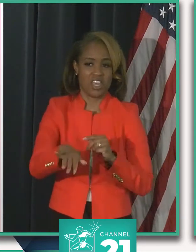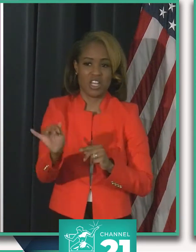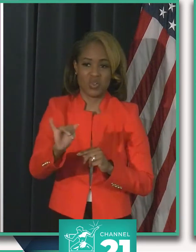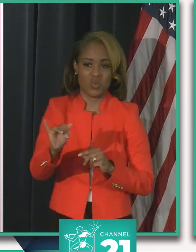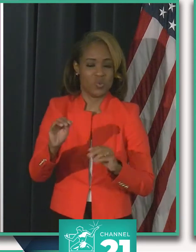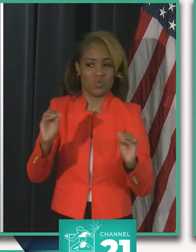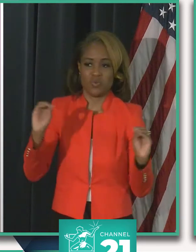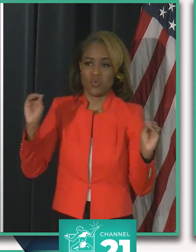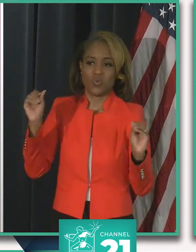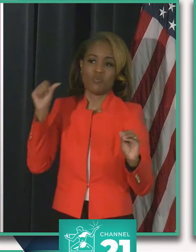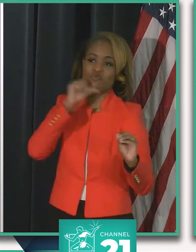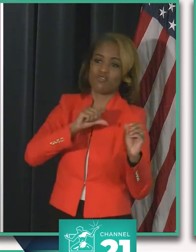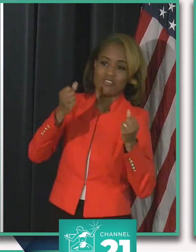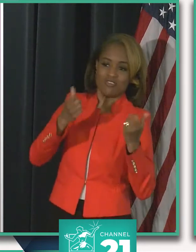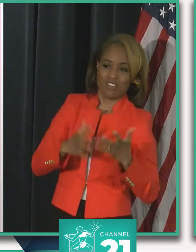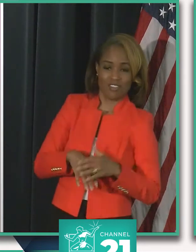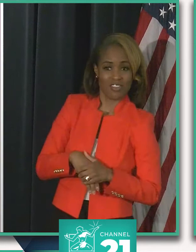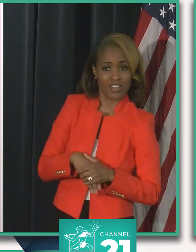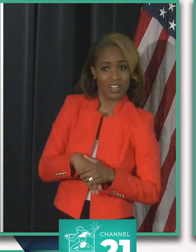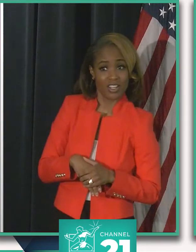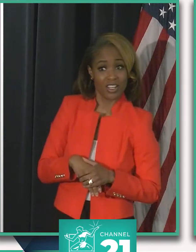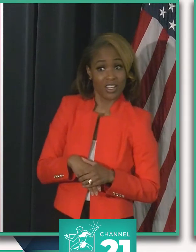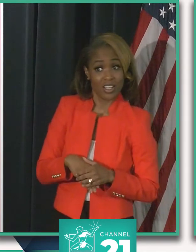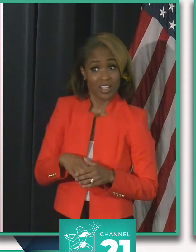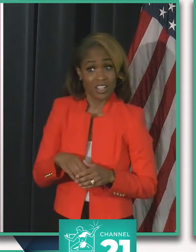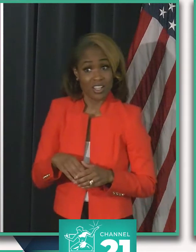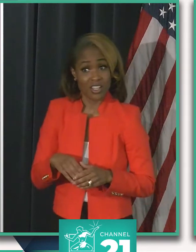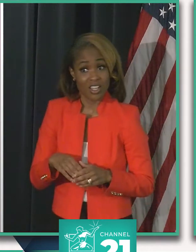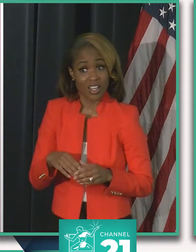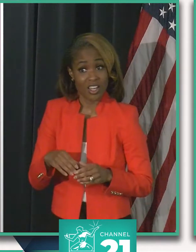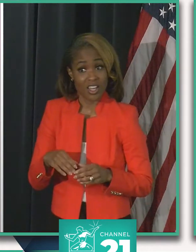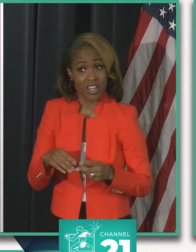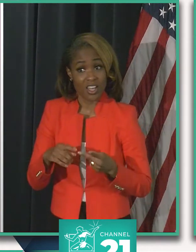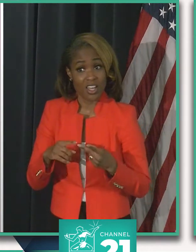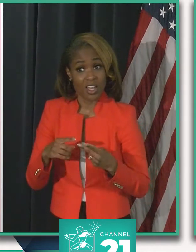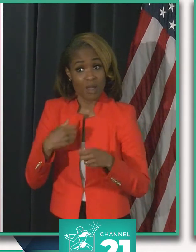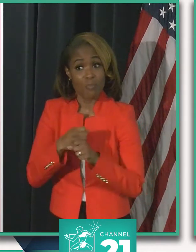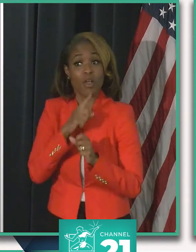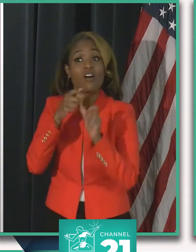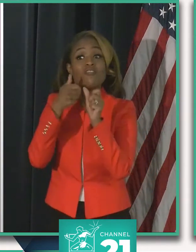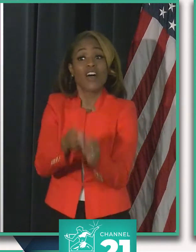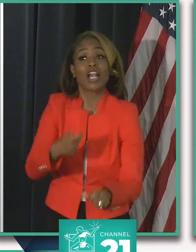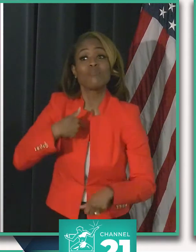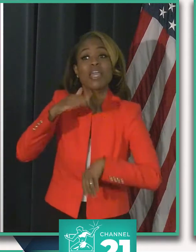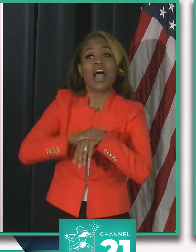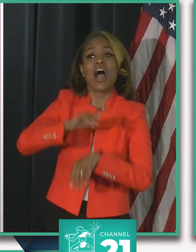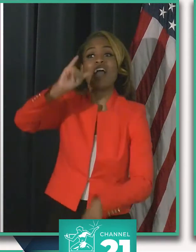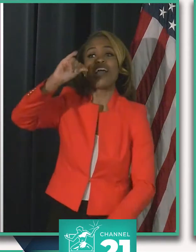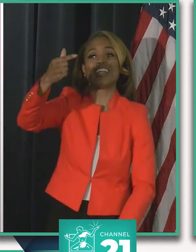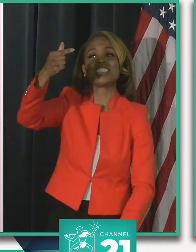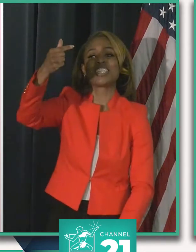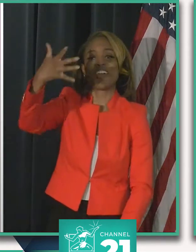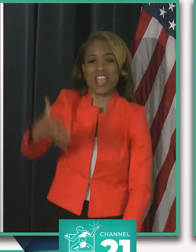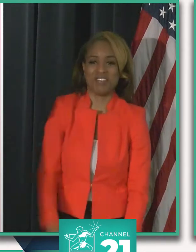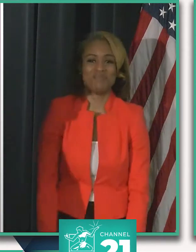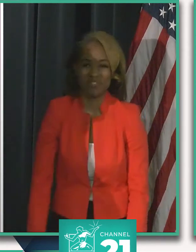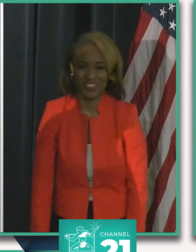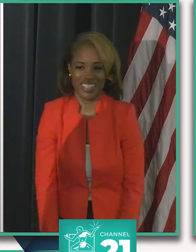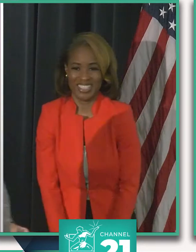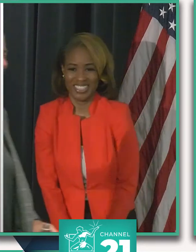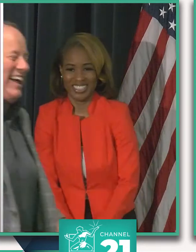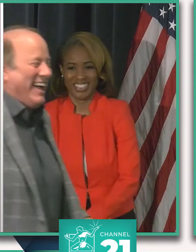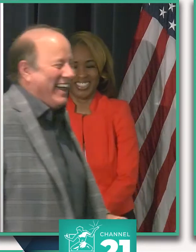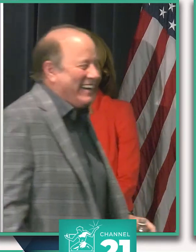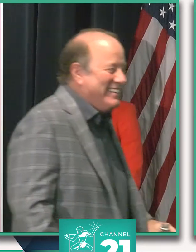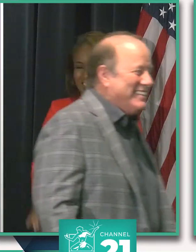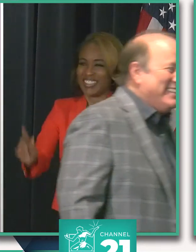else? Oh, one thing. Make sure to follow me on Instagram, okay? Okay, I got you.